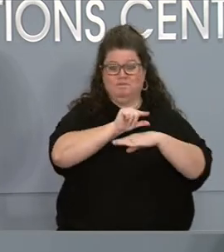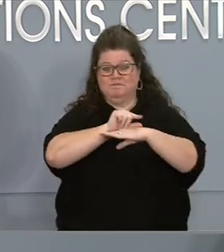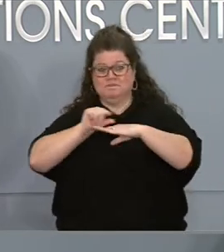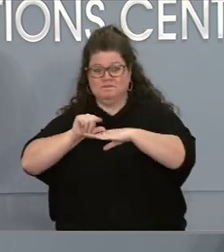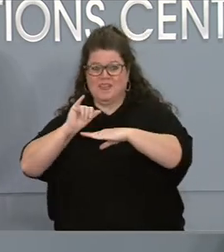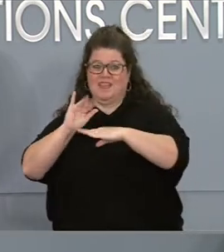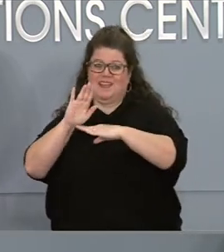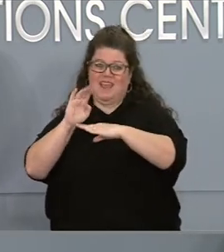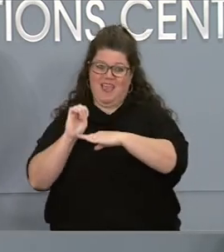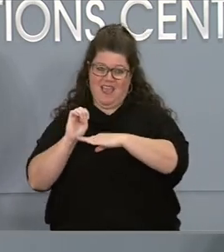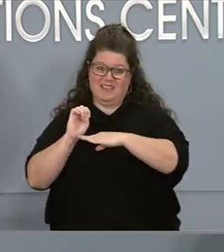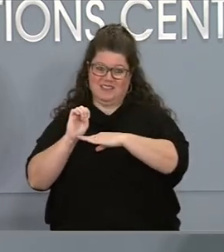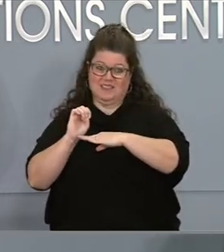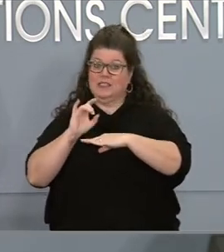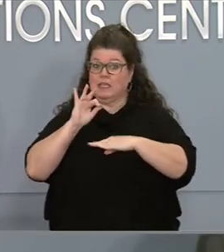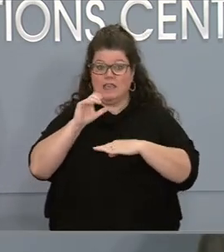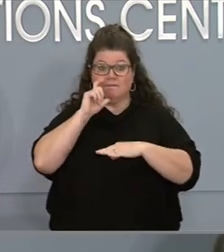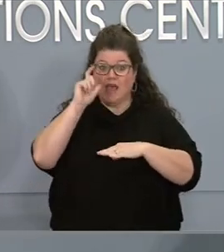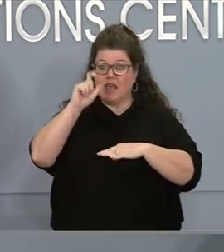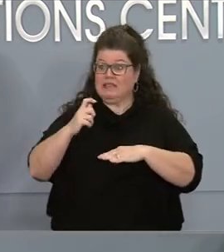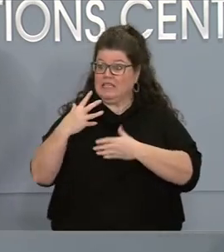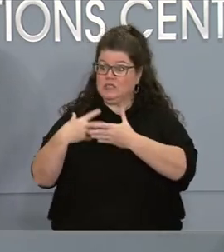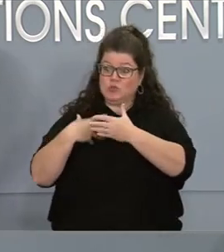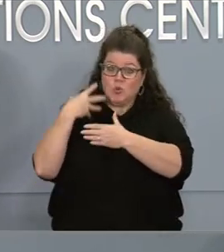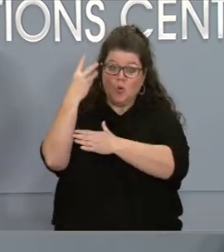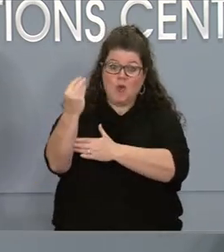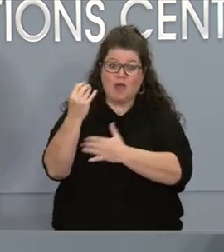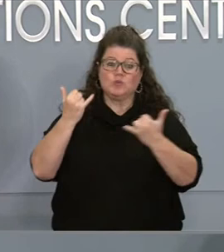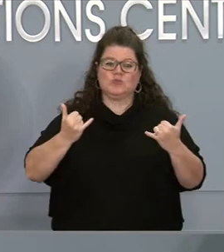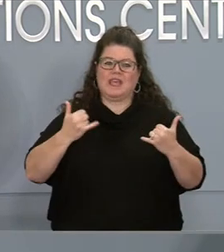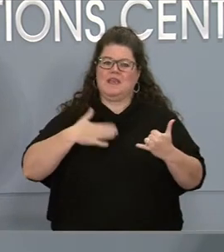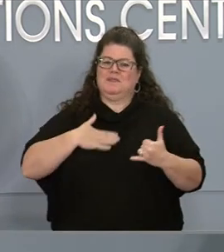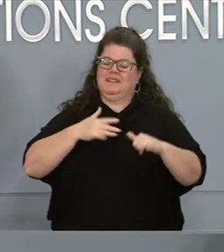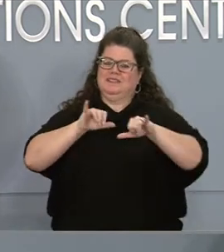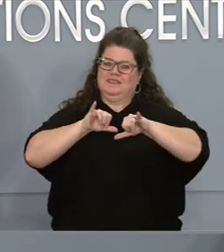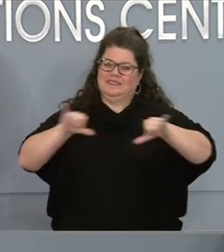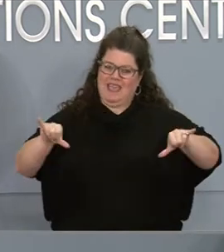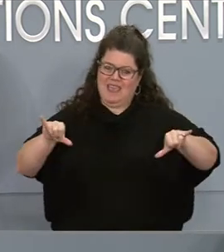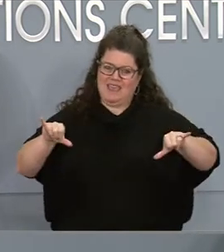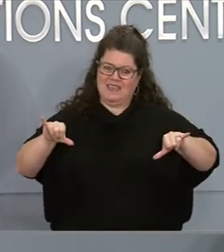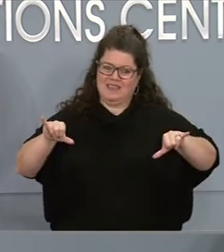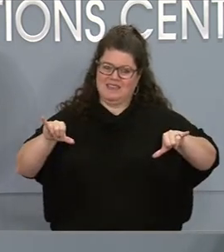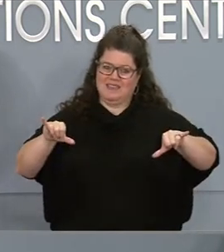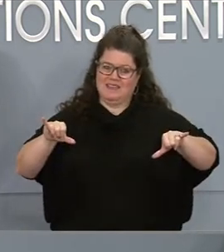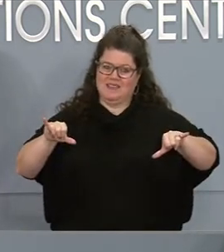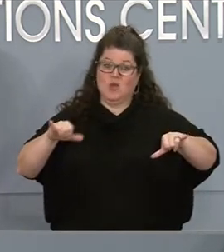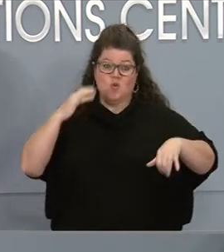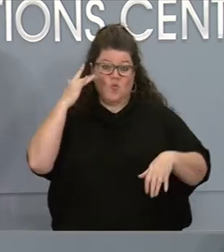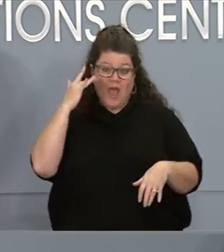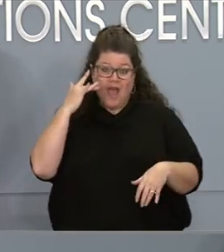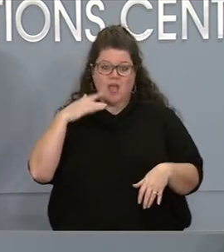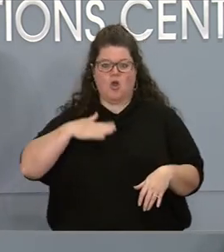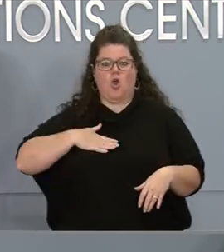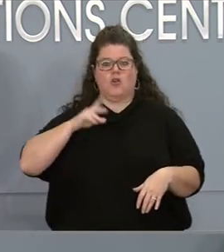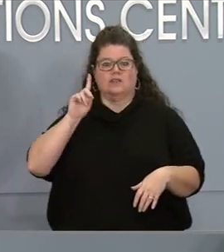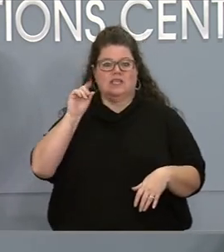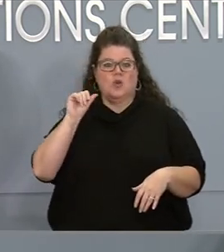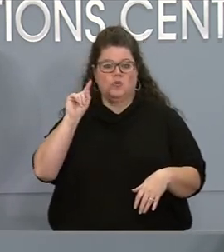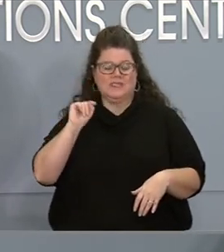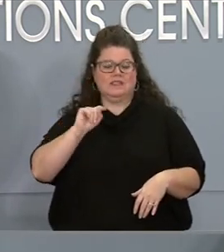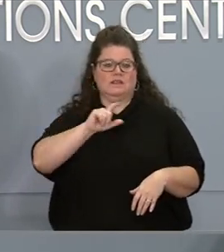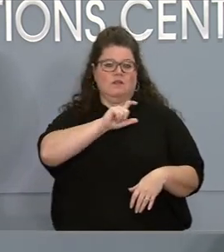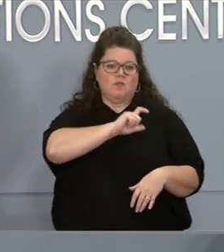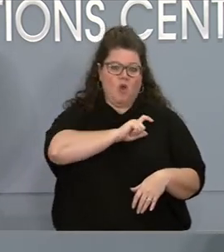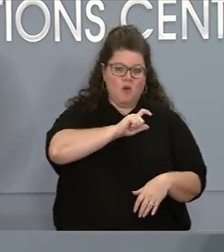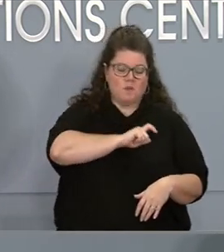Carolina. If you do not need to be out on the roads today, please stay put. This will allow NCDOT crews, law enforcement,